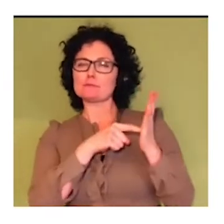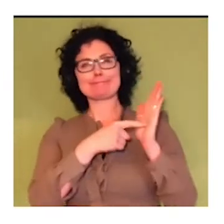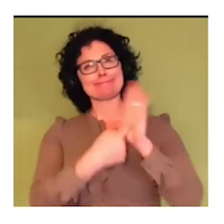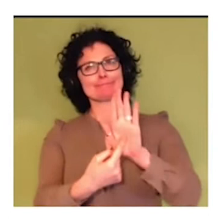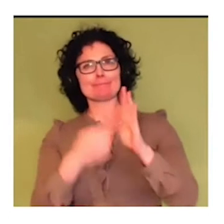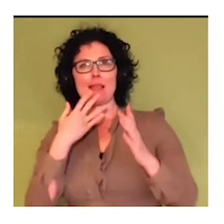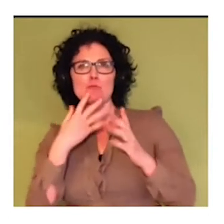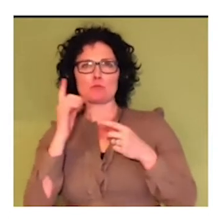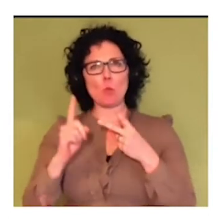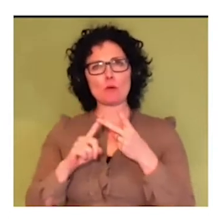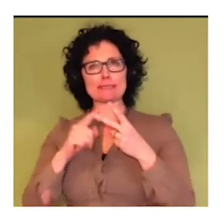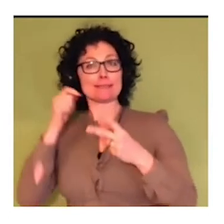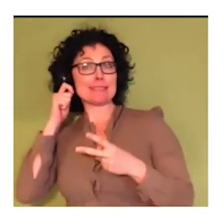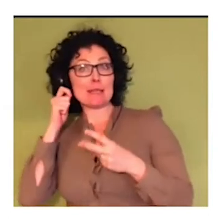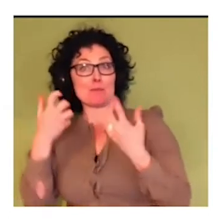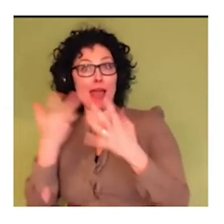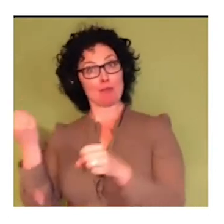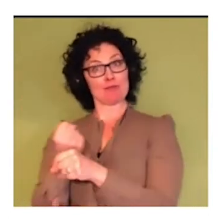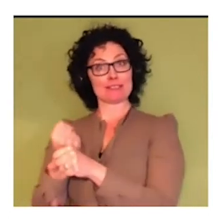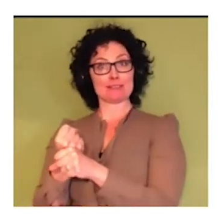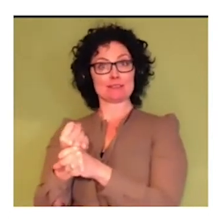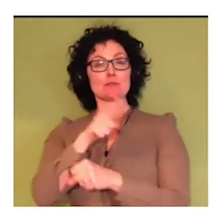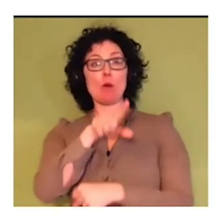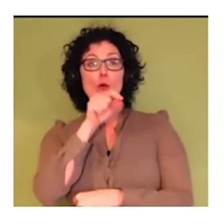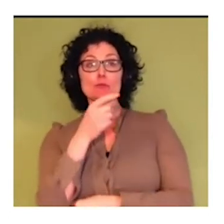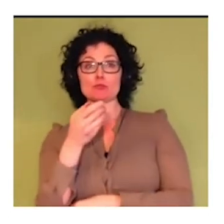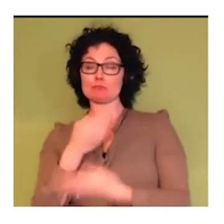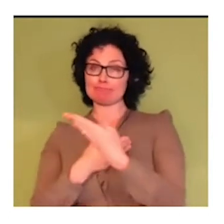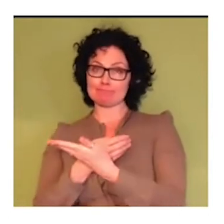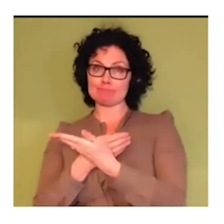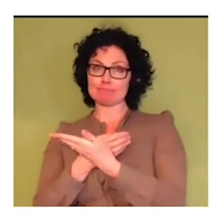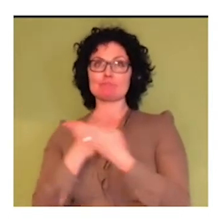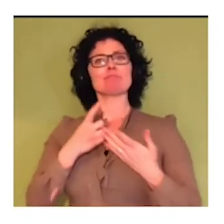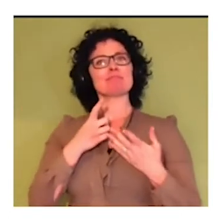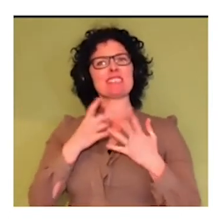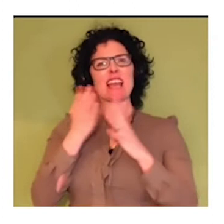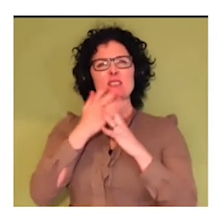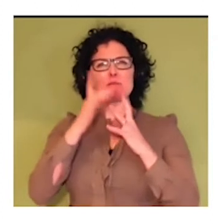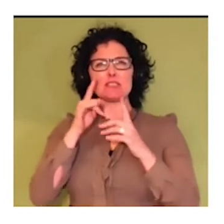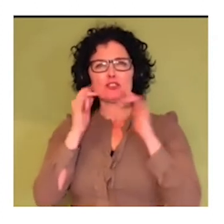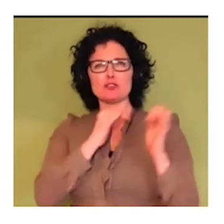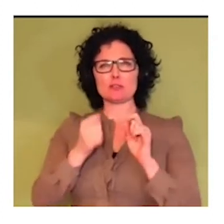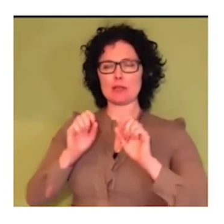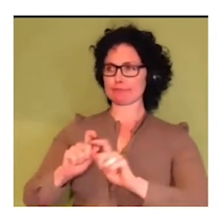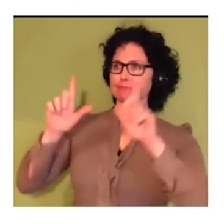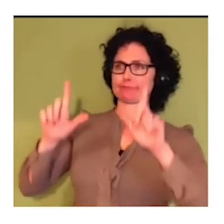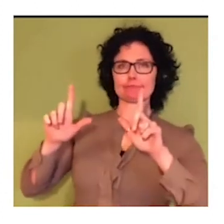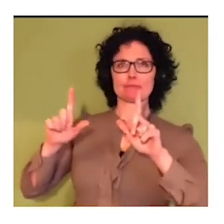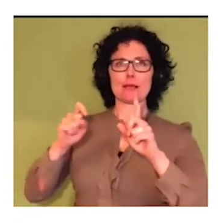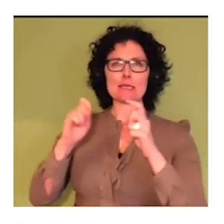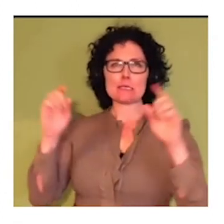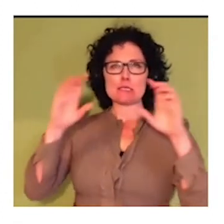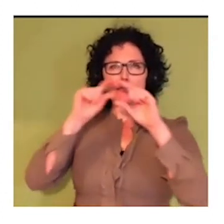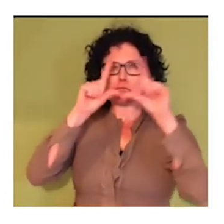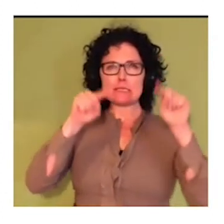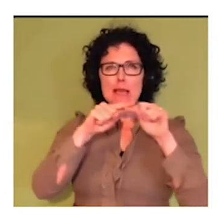those. And here's an option here that this is the kind of accessibility checker comes up and says there's a merged or split cell in this case, so